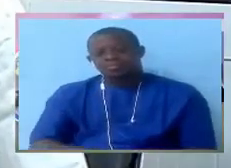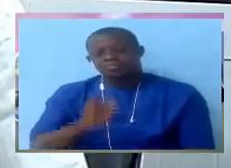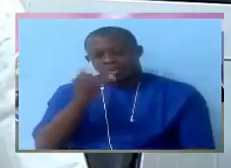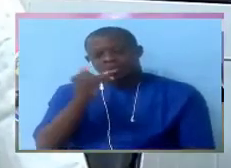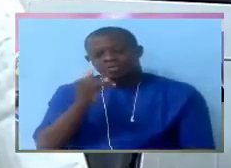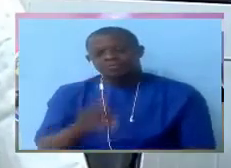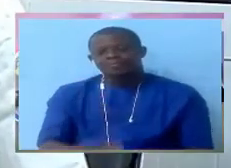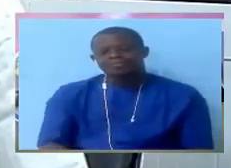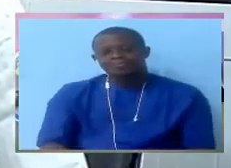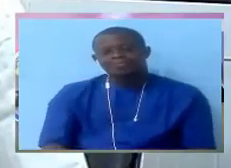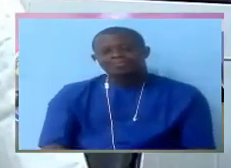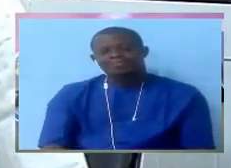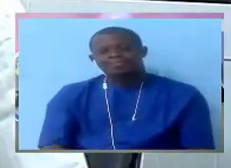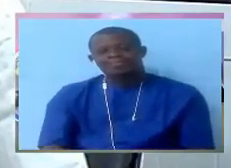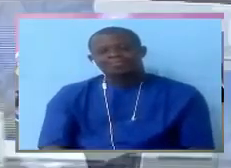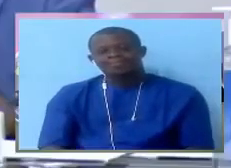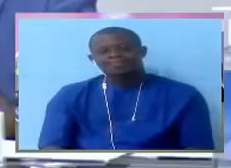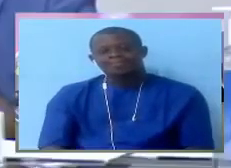Yes.